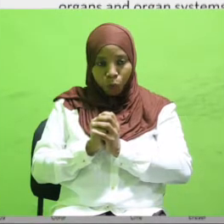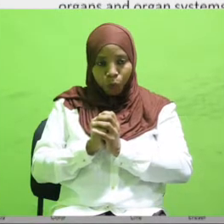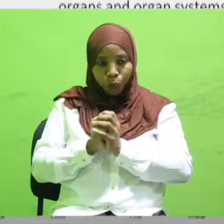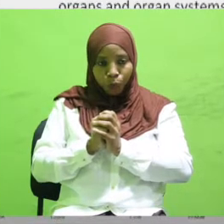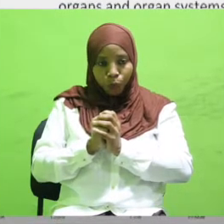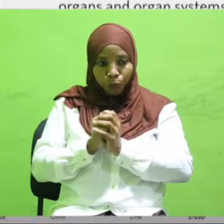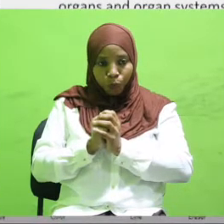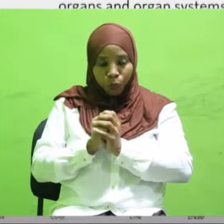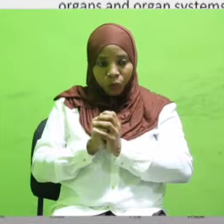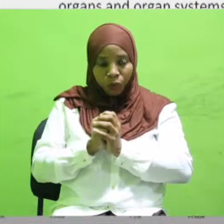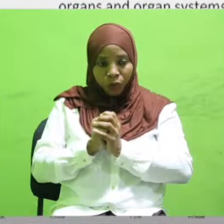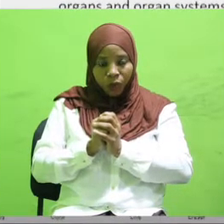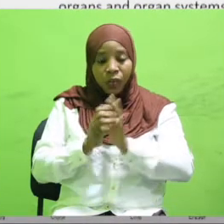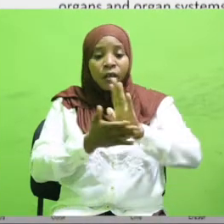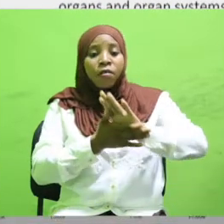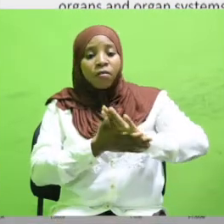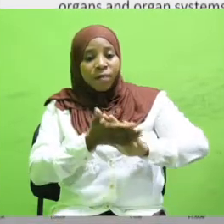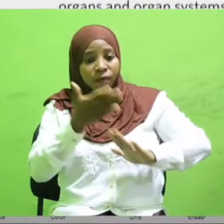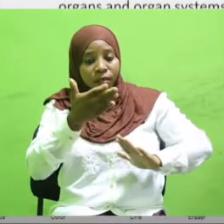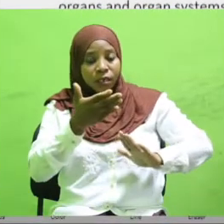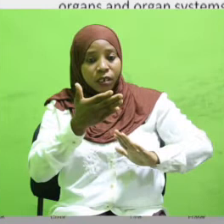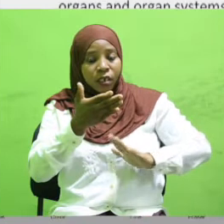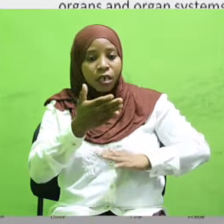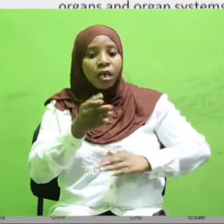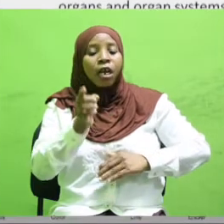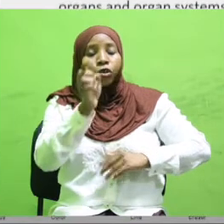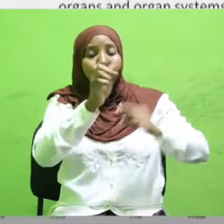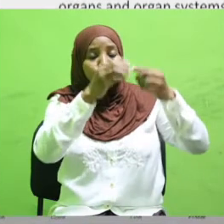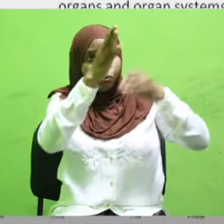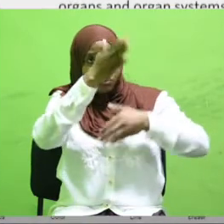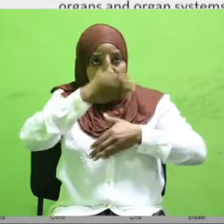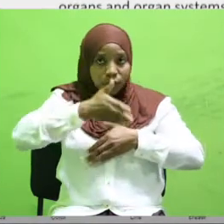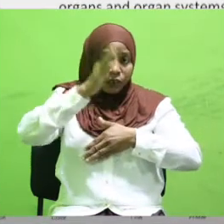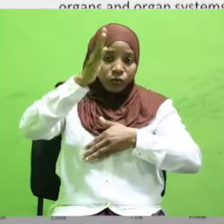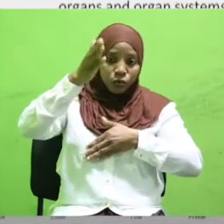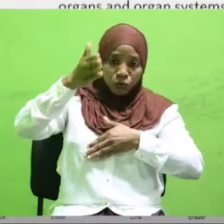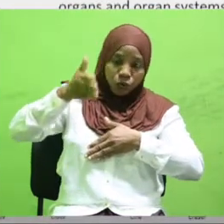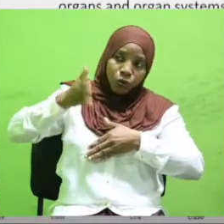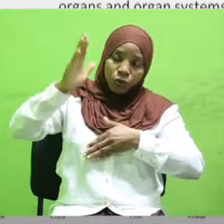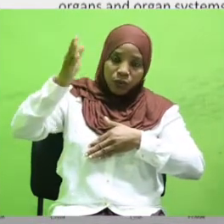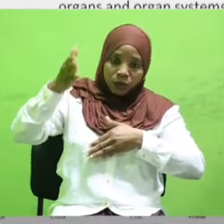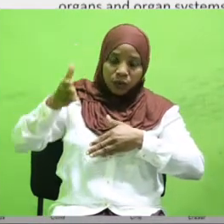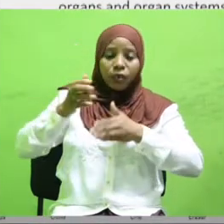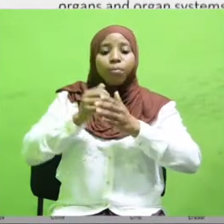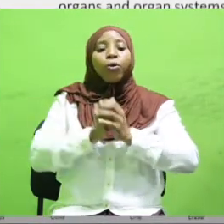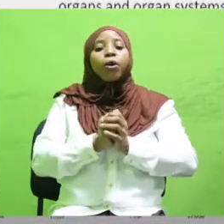start by drawing a table which shows its differences. In one column, you can